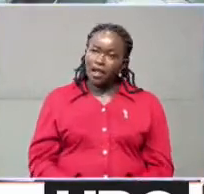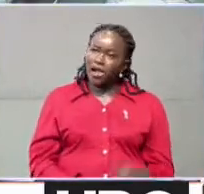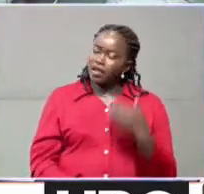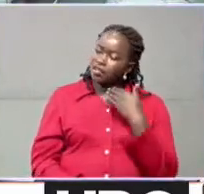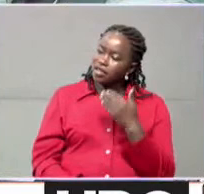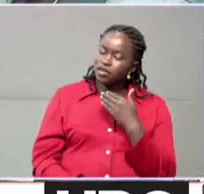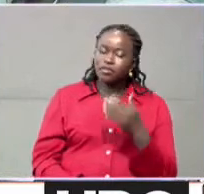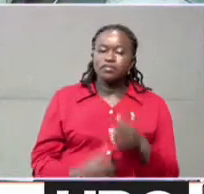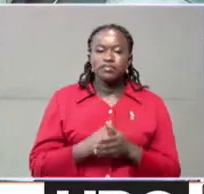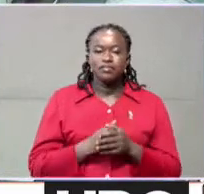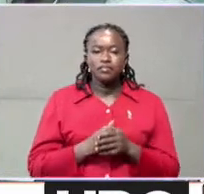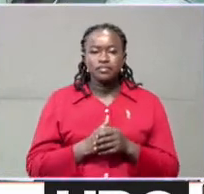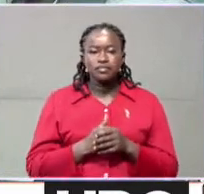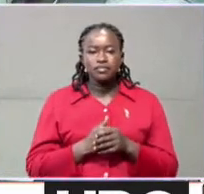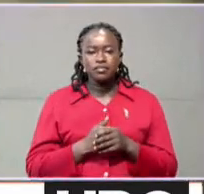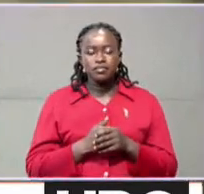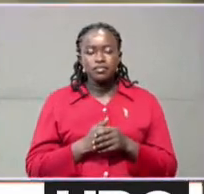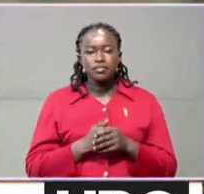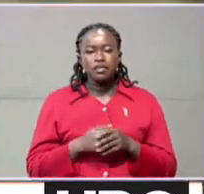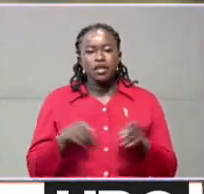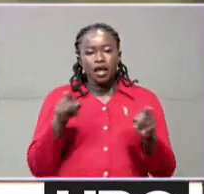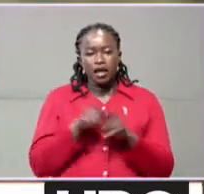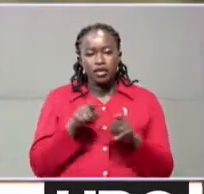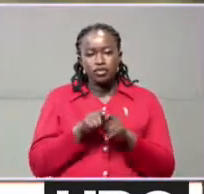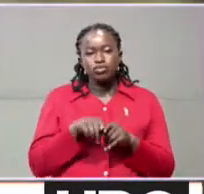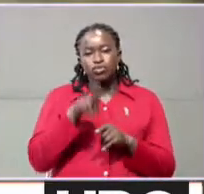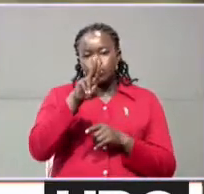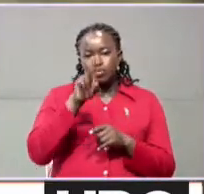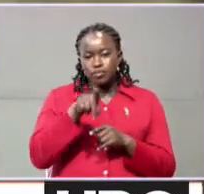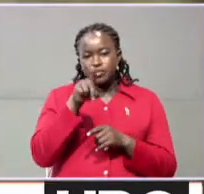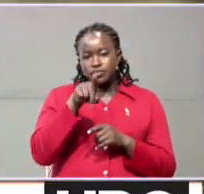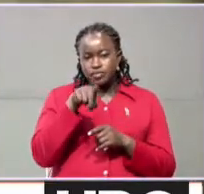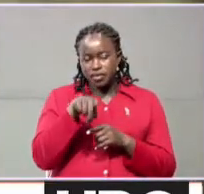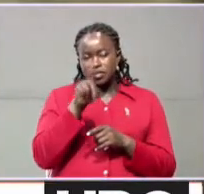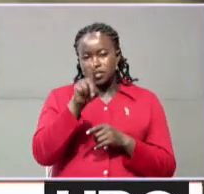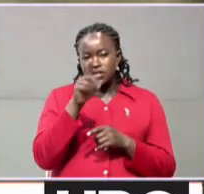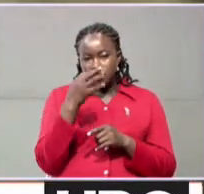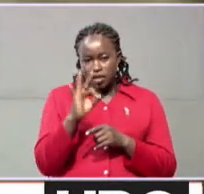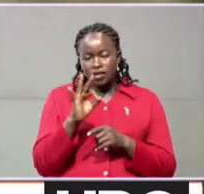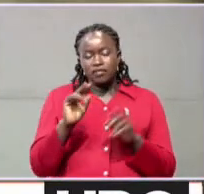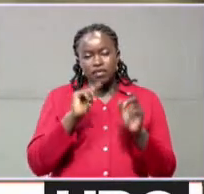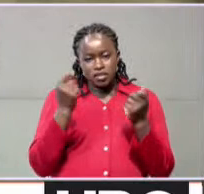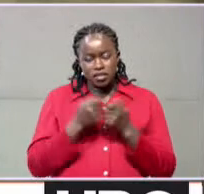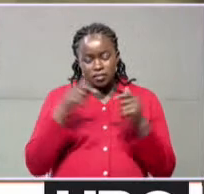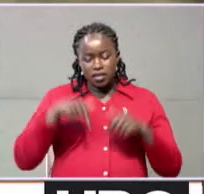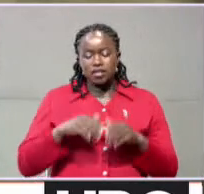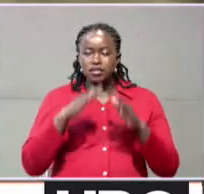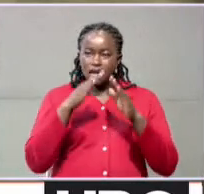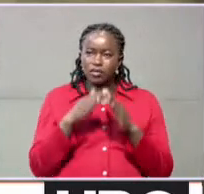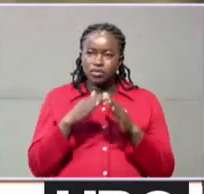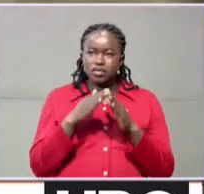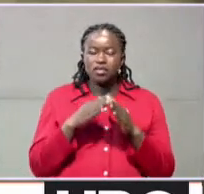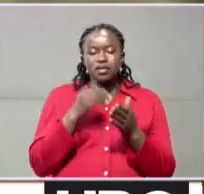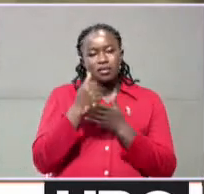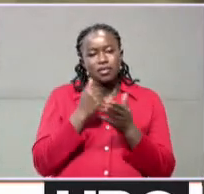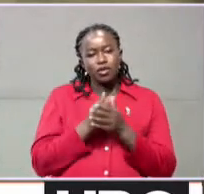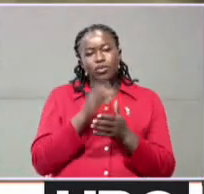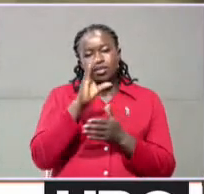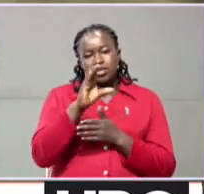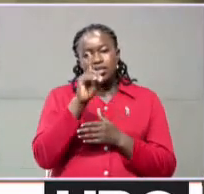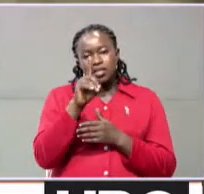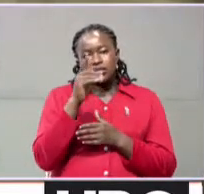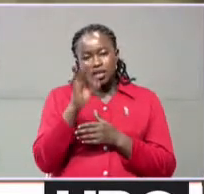also the update fraternity in the house you know the cdf seats in this